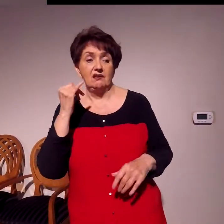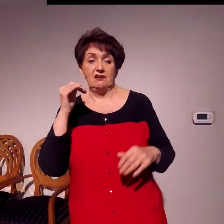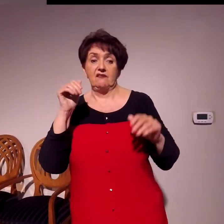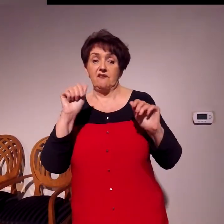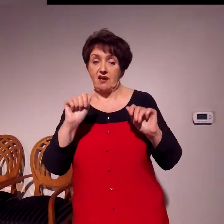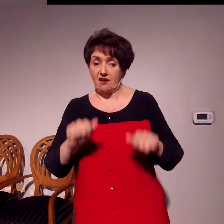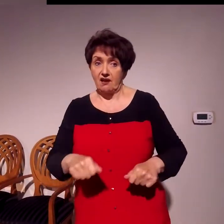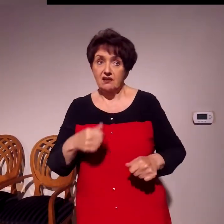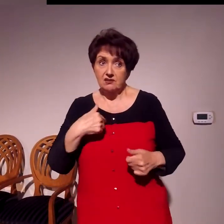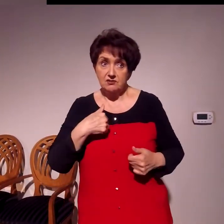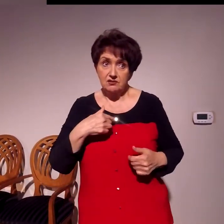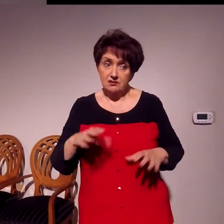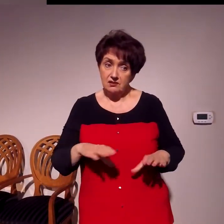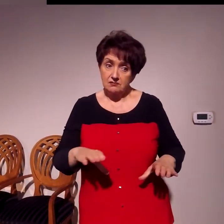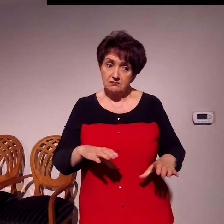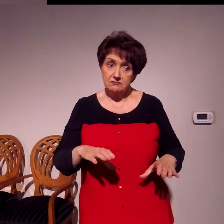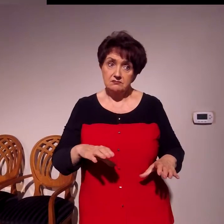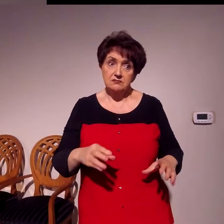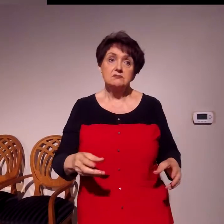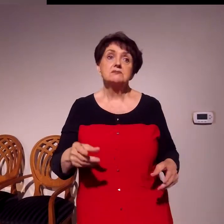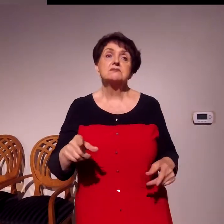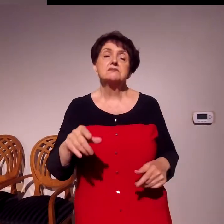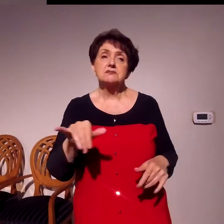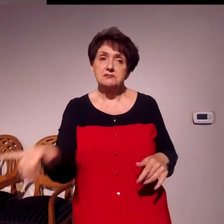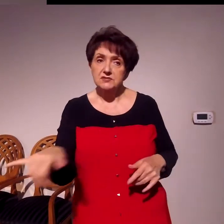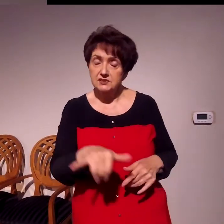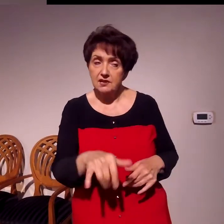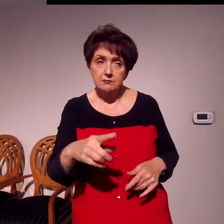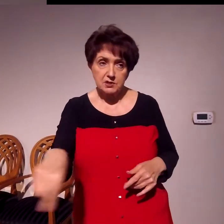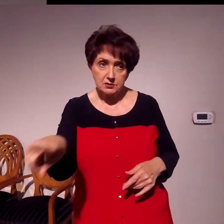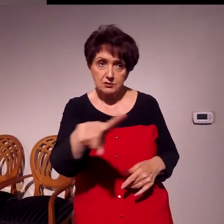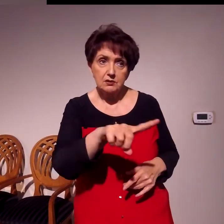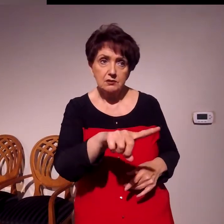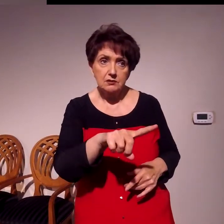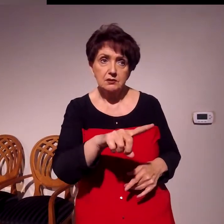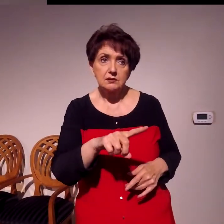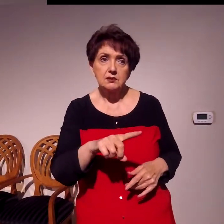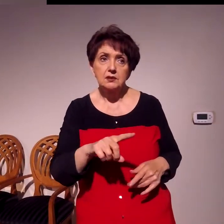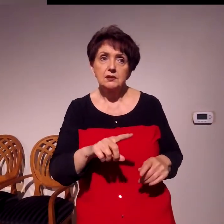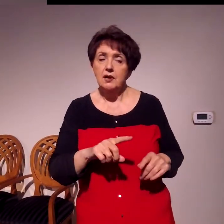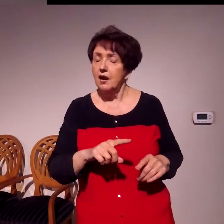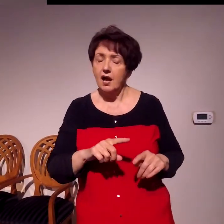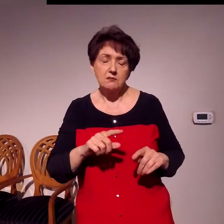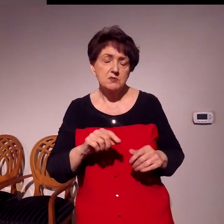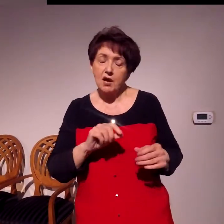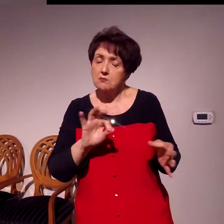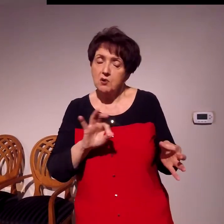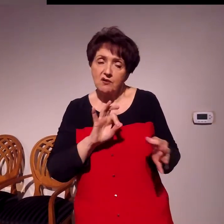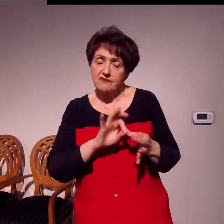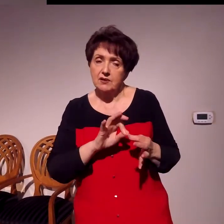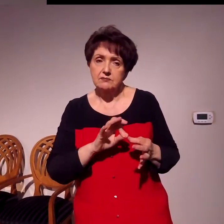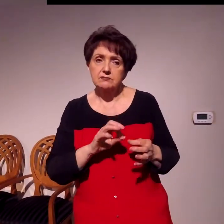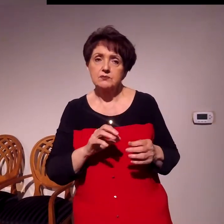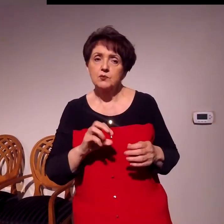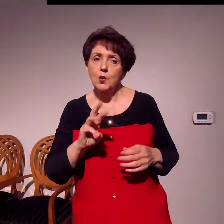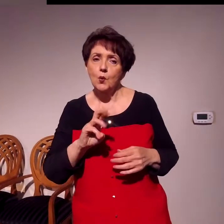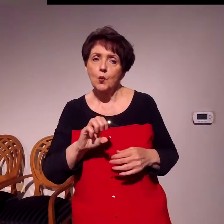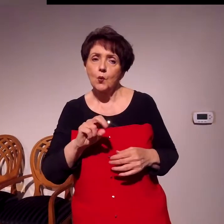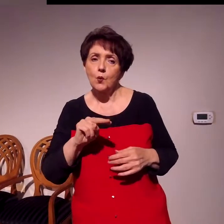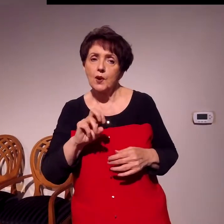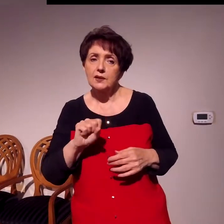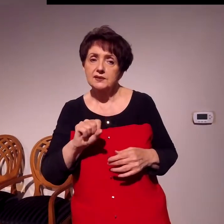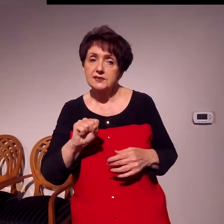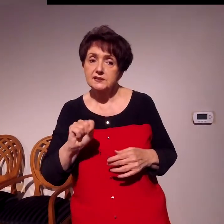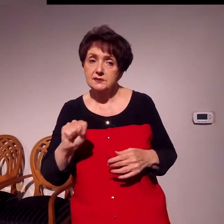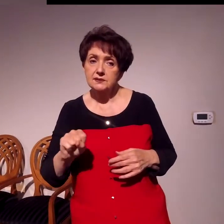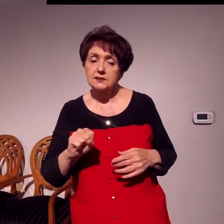I'm not special or different. It is a process. Wellness is a process. Remember, wellness is a choice